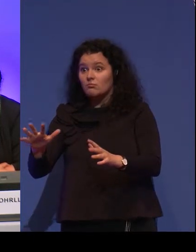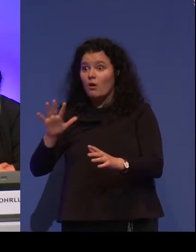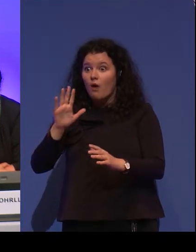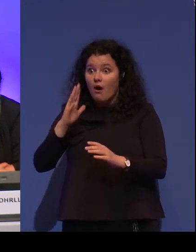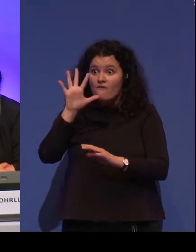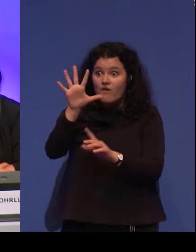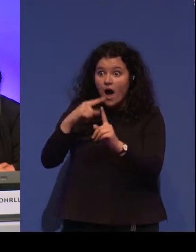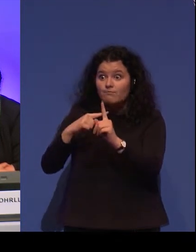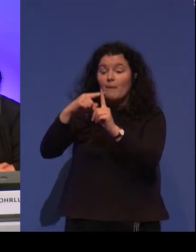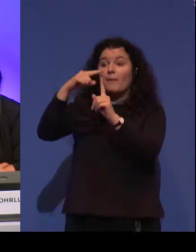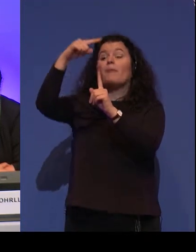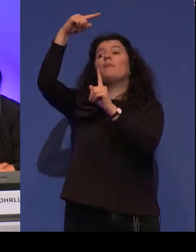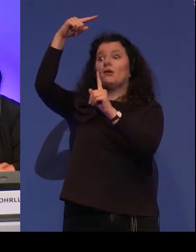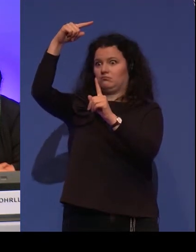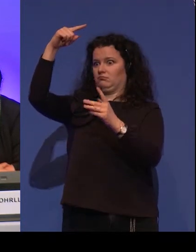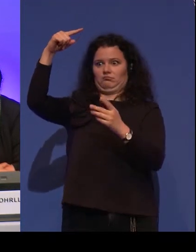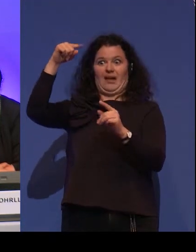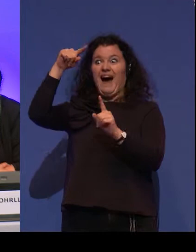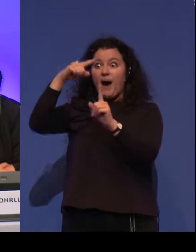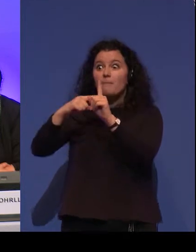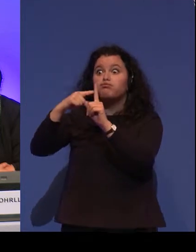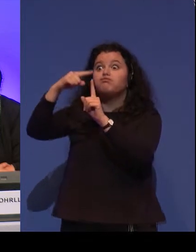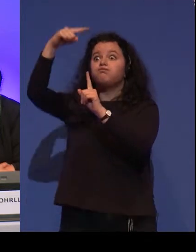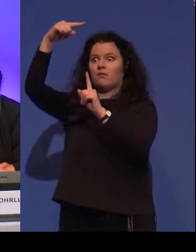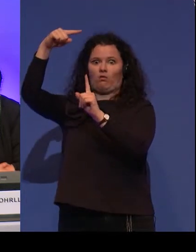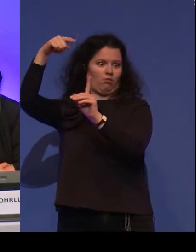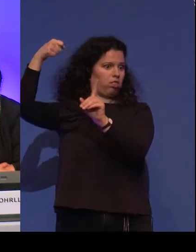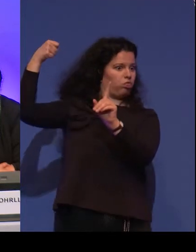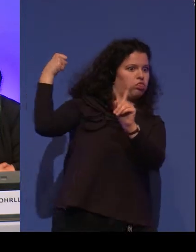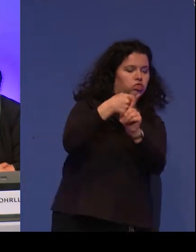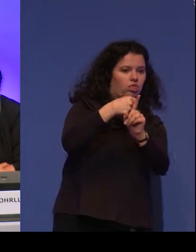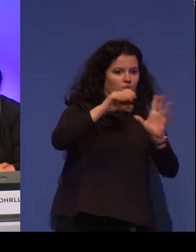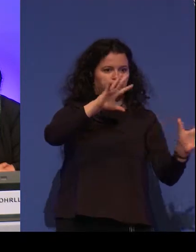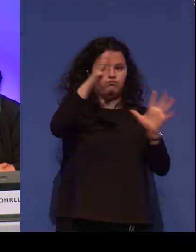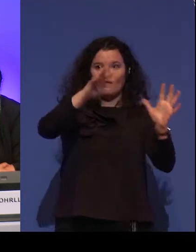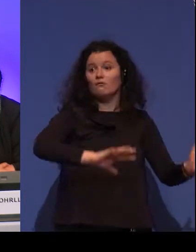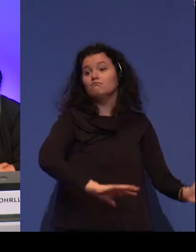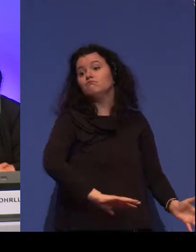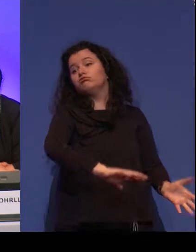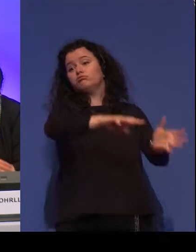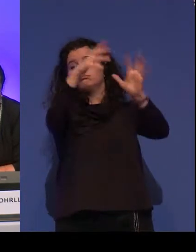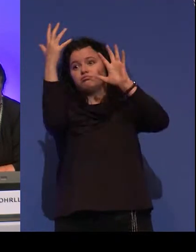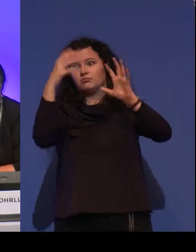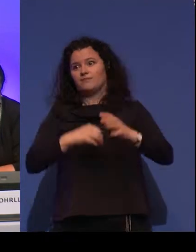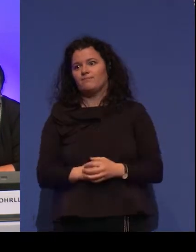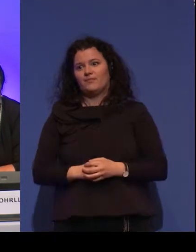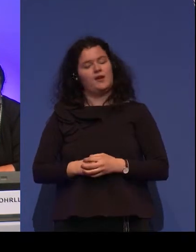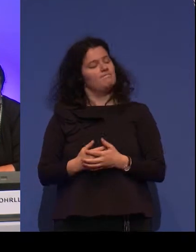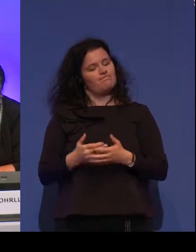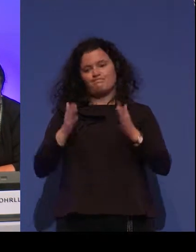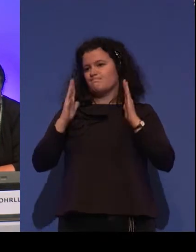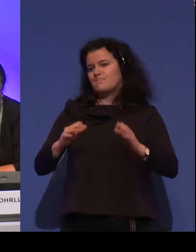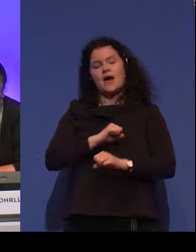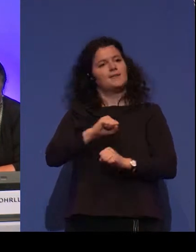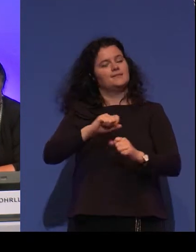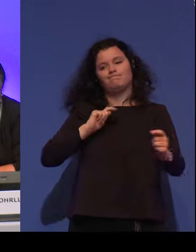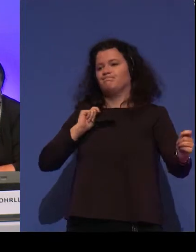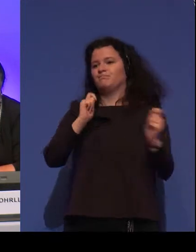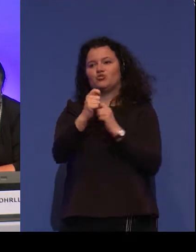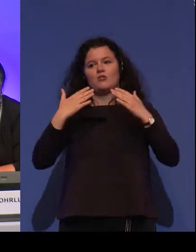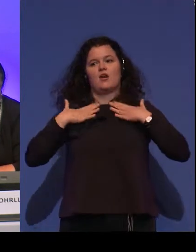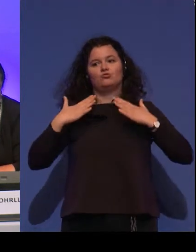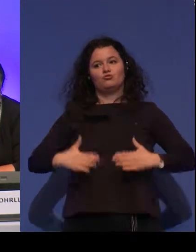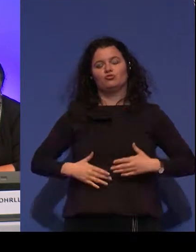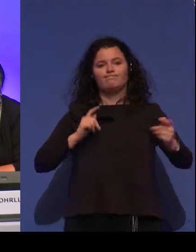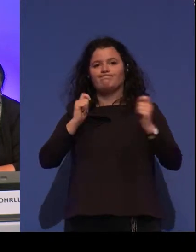of disasters. And we have to, besides climate mitigation, we have to adapt to climate change, and a very powerful way to